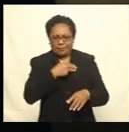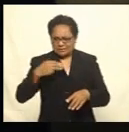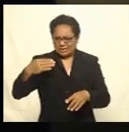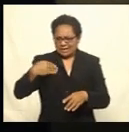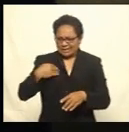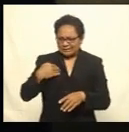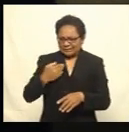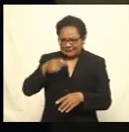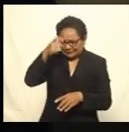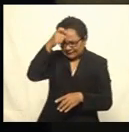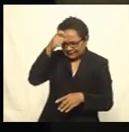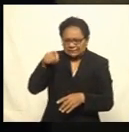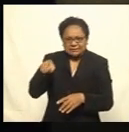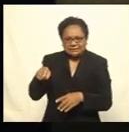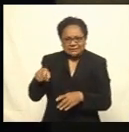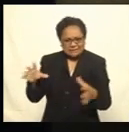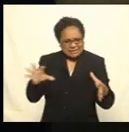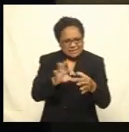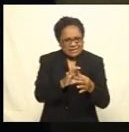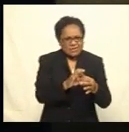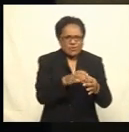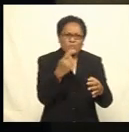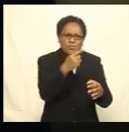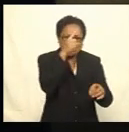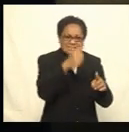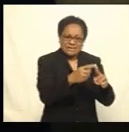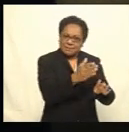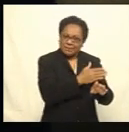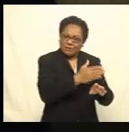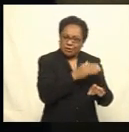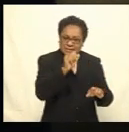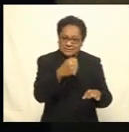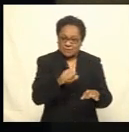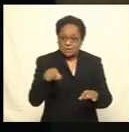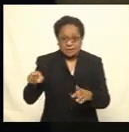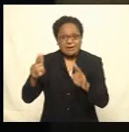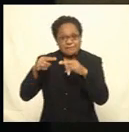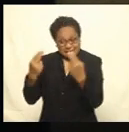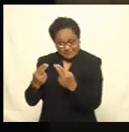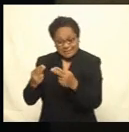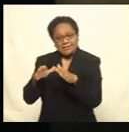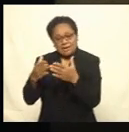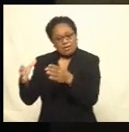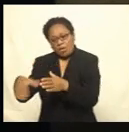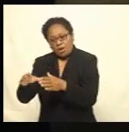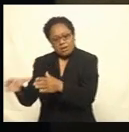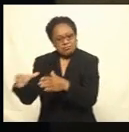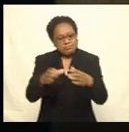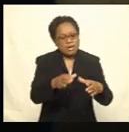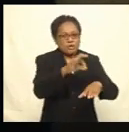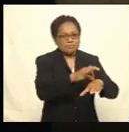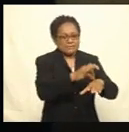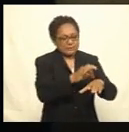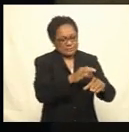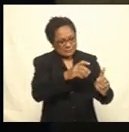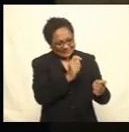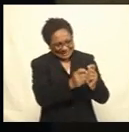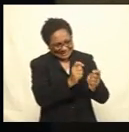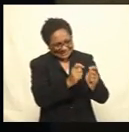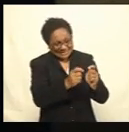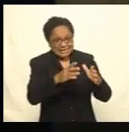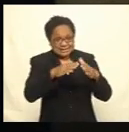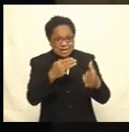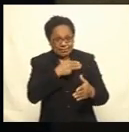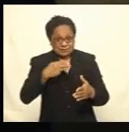links to the current cases or not. The close relatives of the man have also been tested and are now being monitored by the